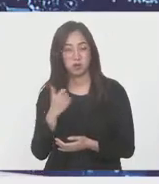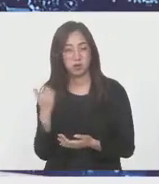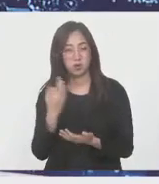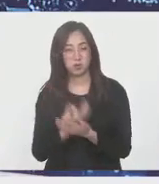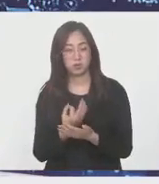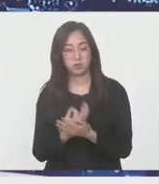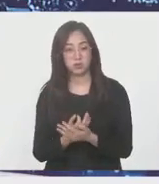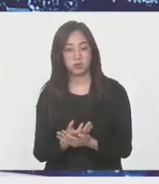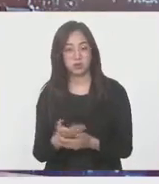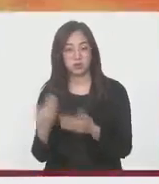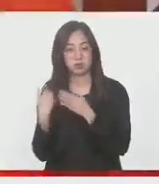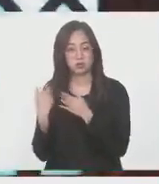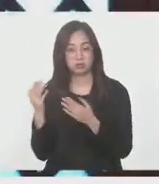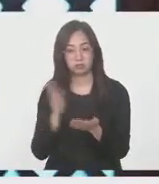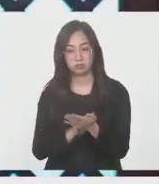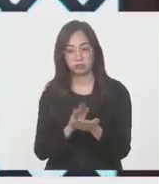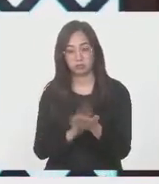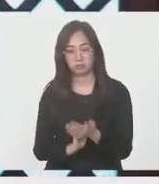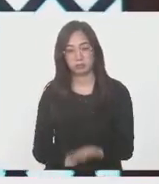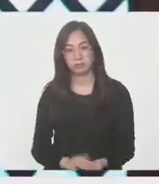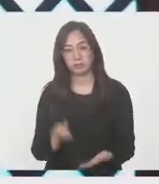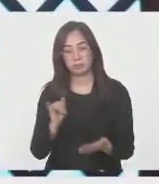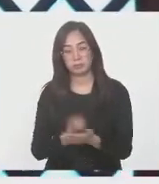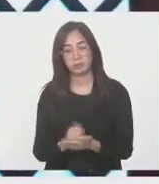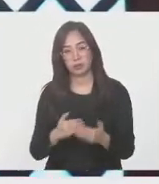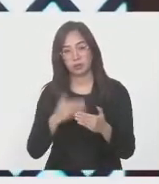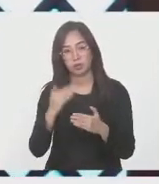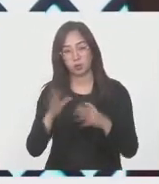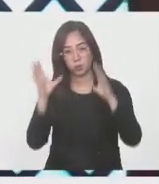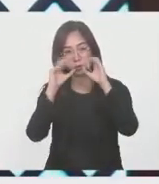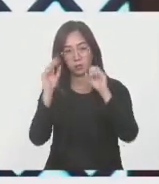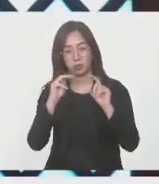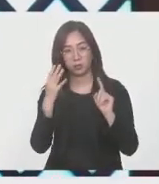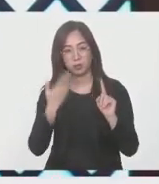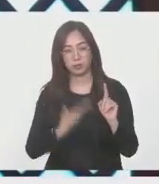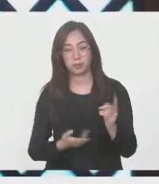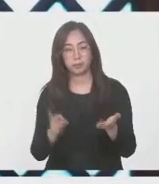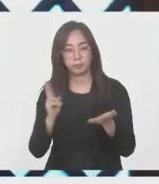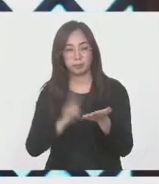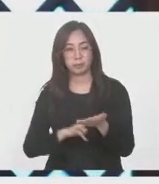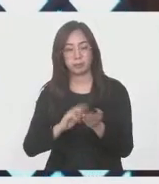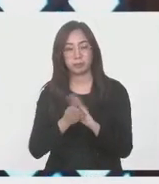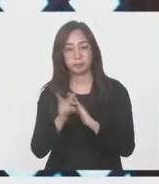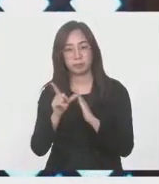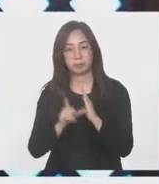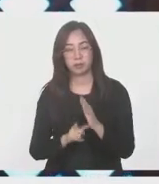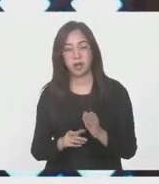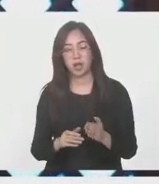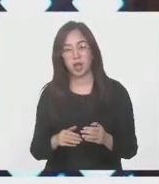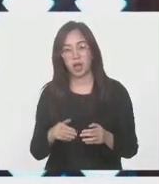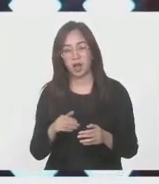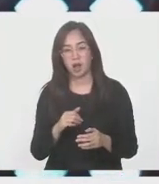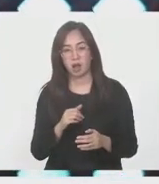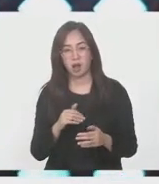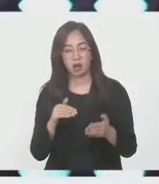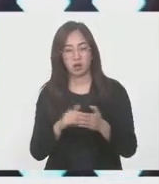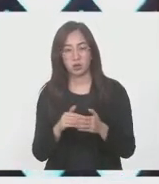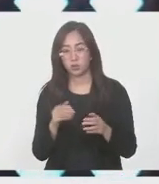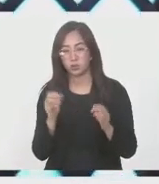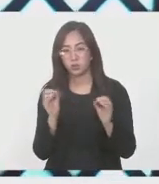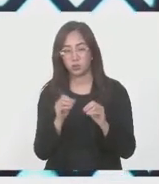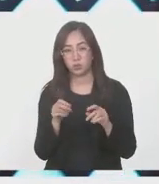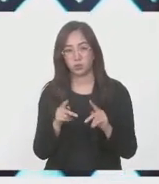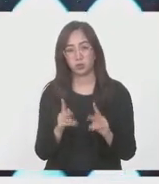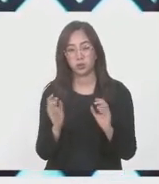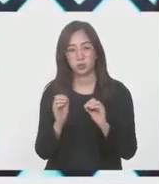school. This is after President Ferdinand Marcos Jr. signed into law the Anti-No Permit, No Exam Act,